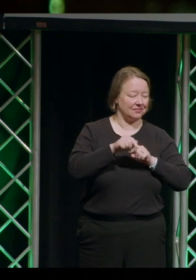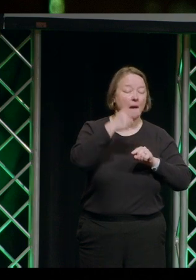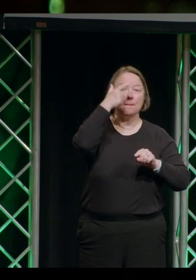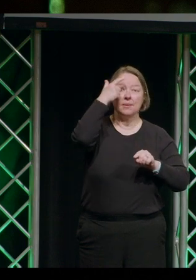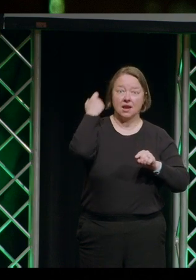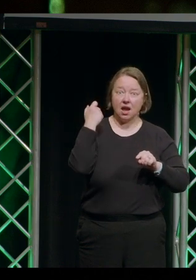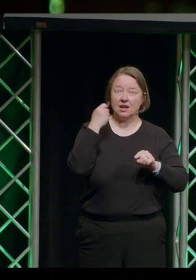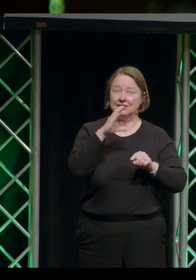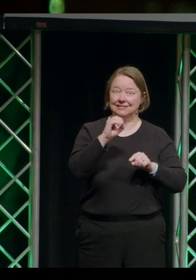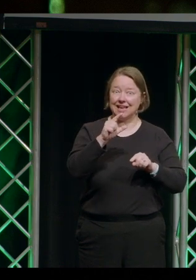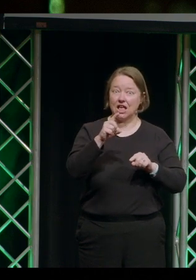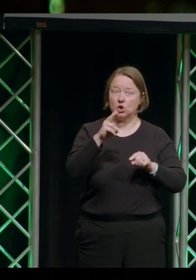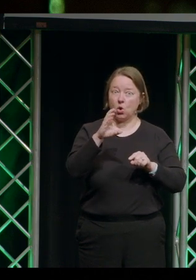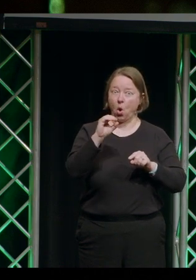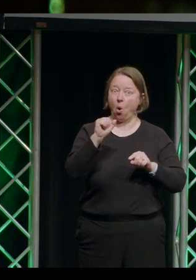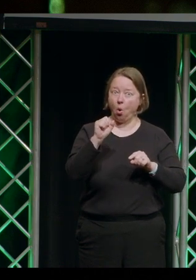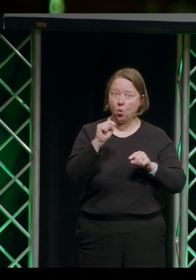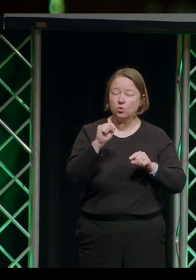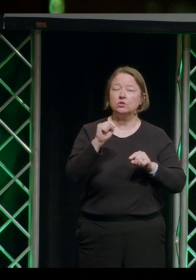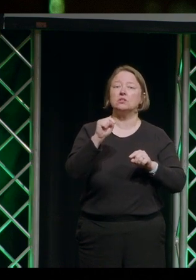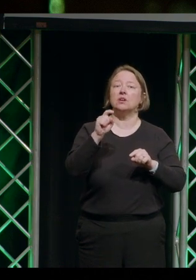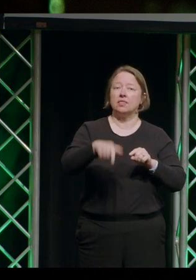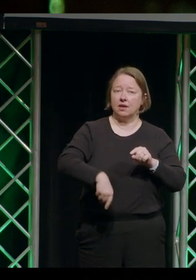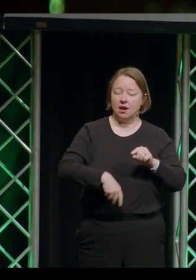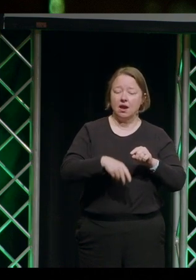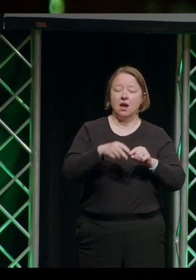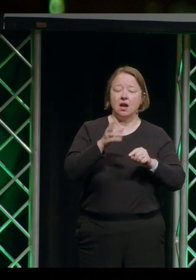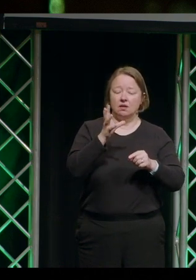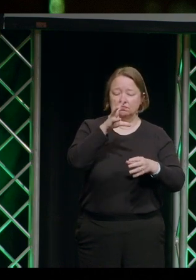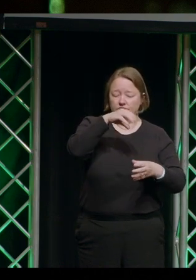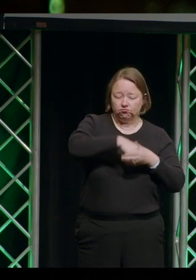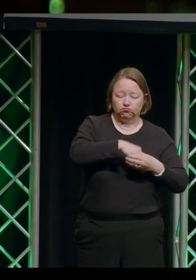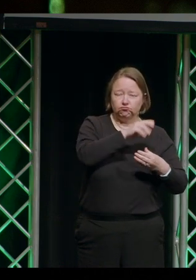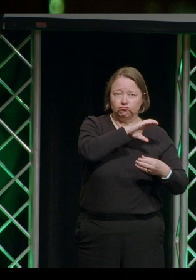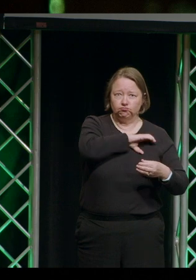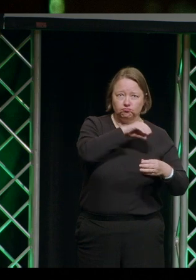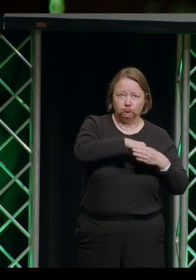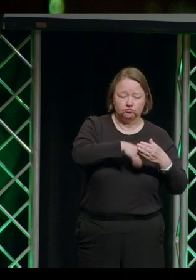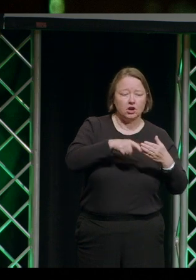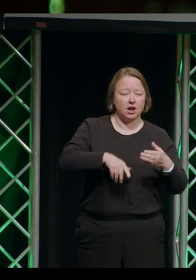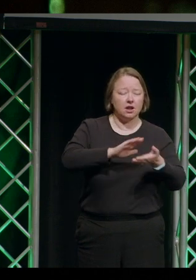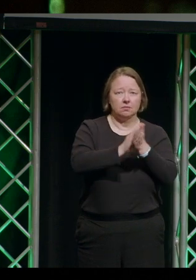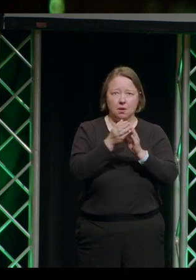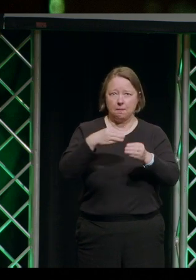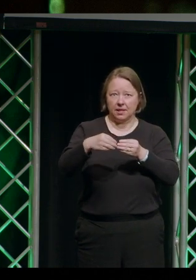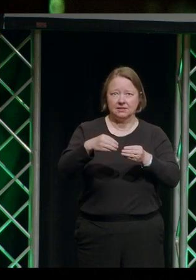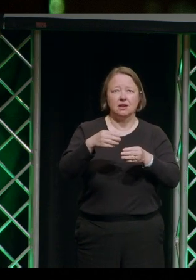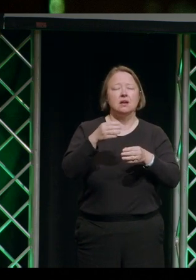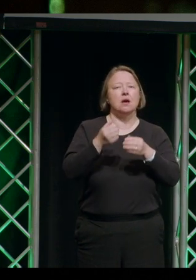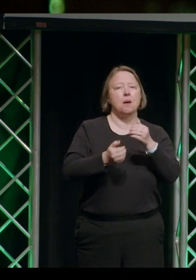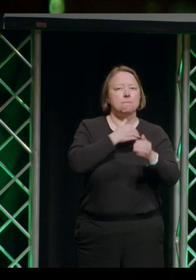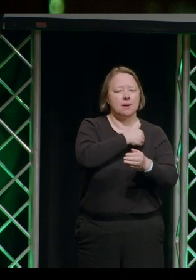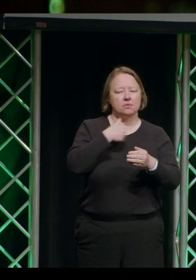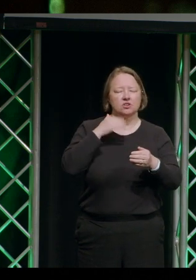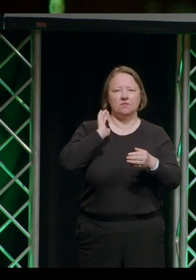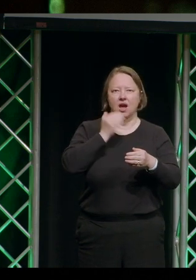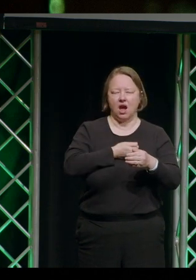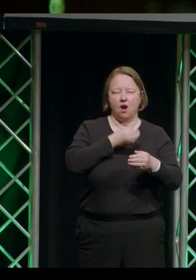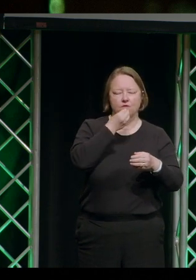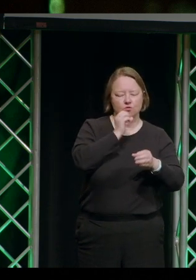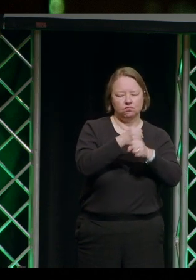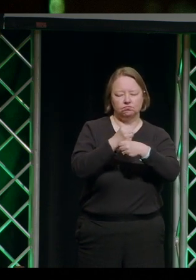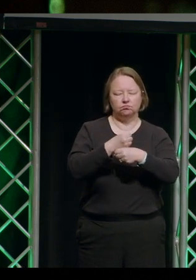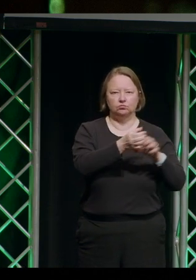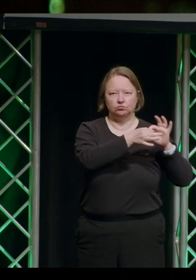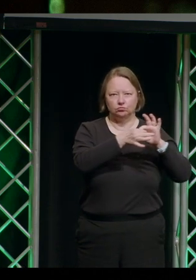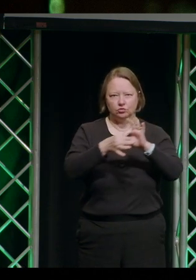because Cellucoat's properties are akin to plastic, members of the produce supply chain are able to make the switch to a